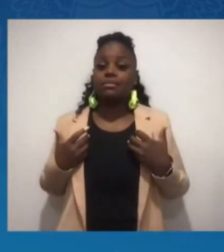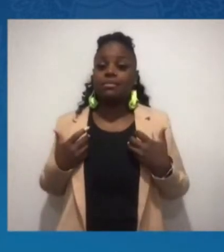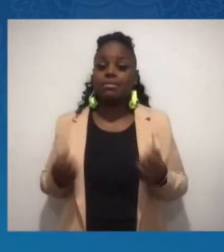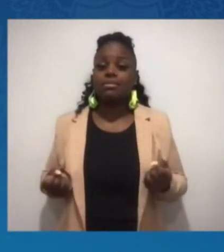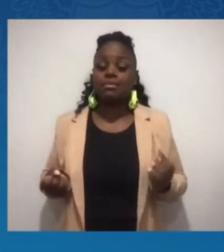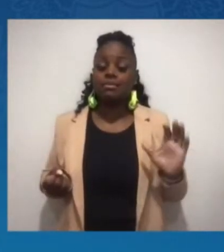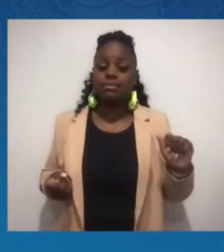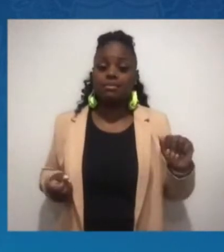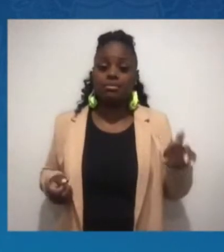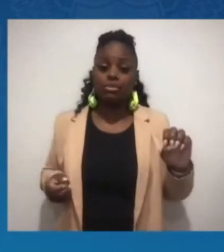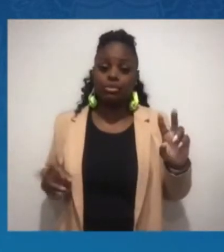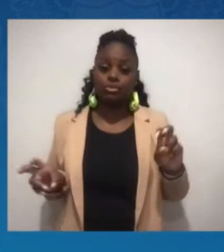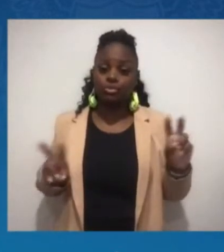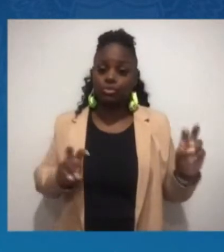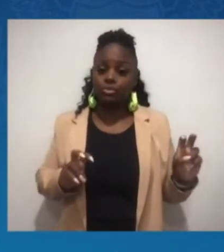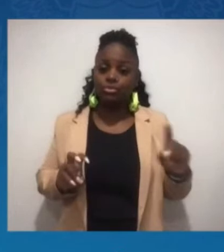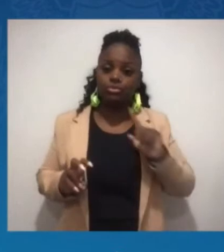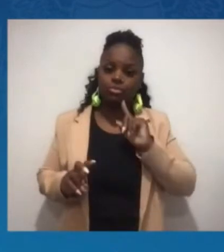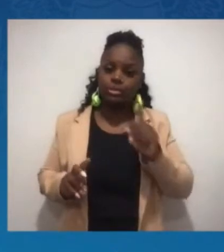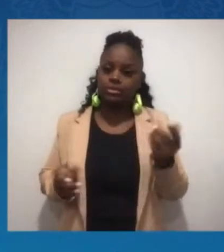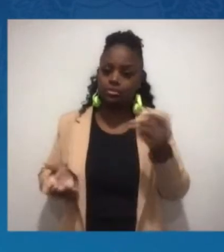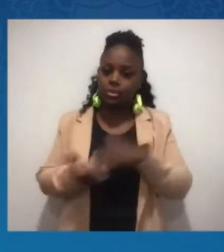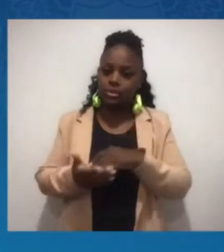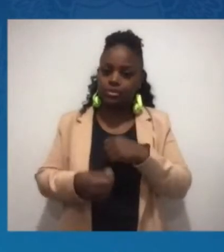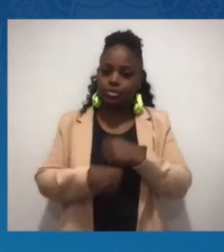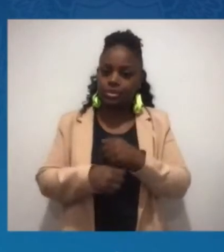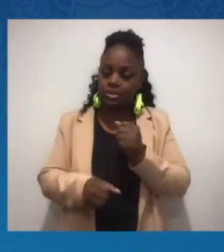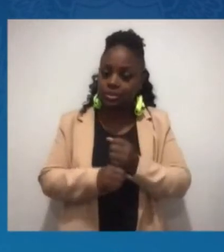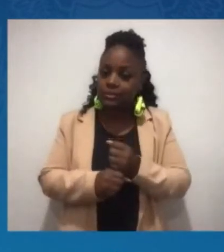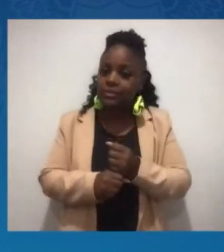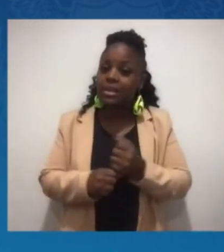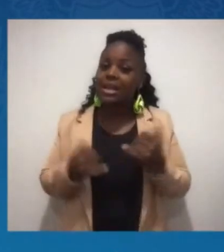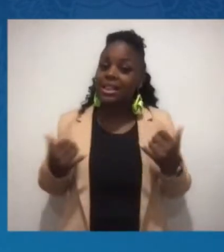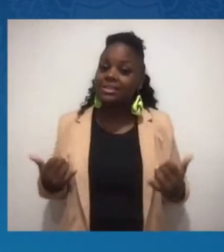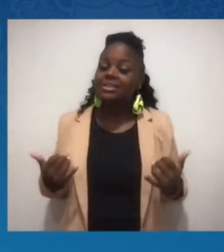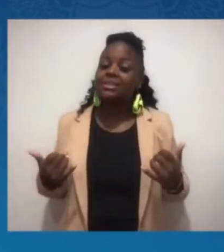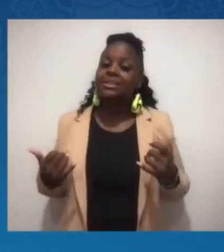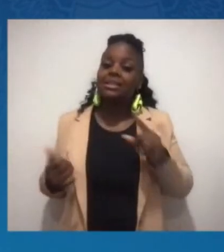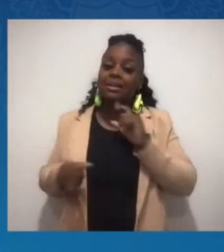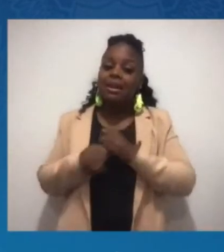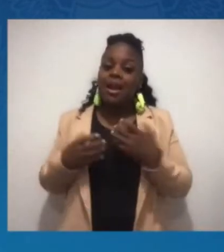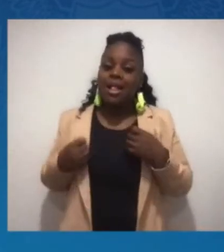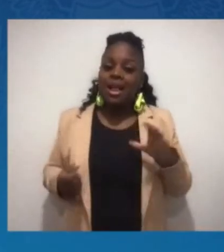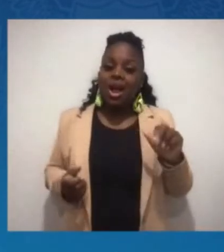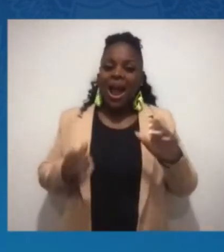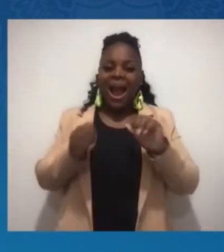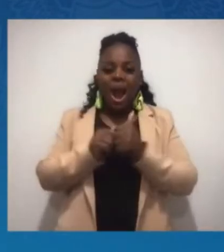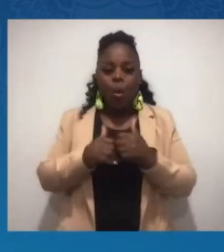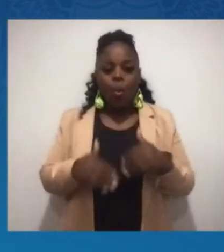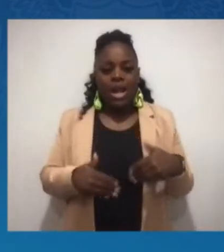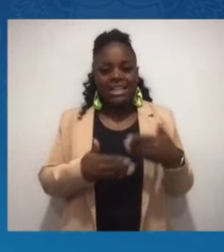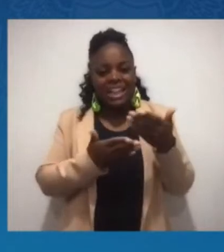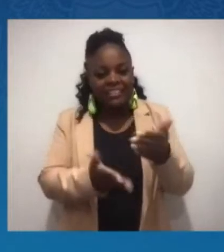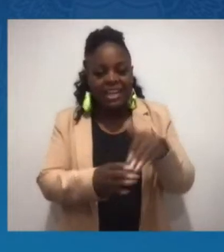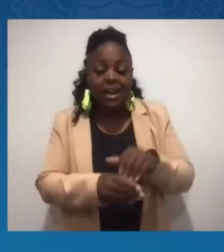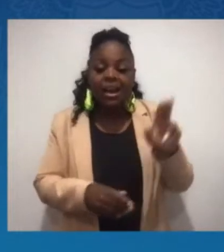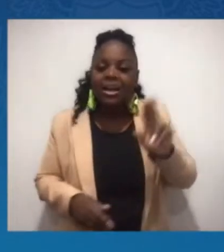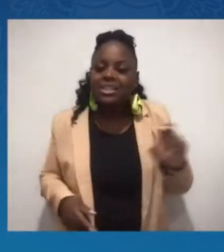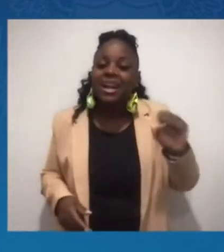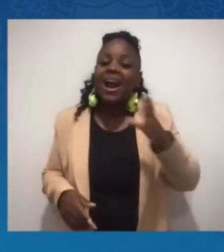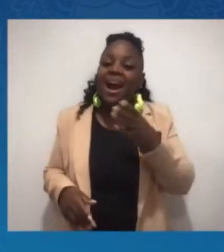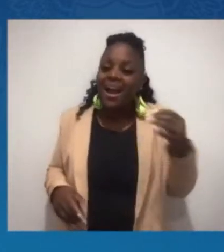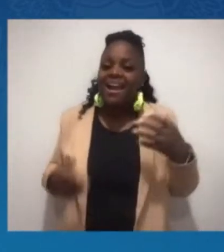is about the issue with healthcare and the healthcare delivery system in our country, One of those issues being the inequities and the